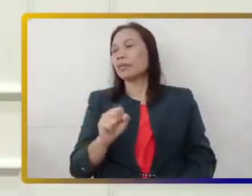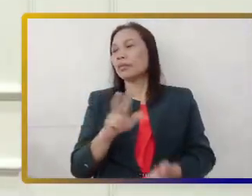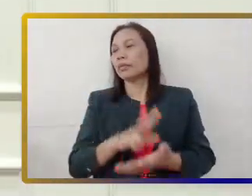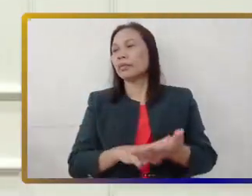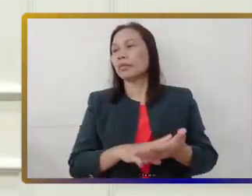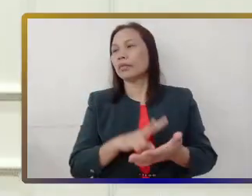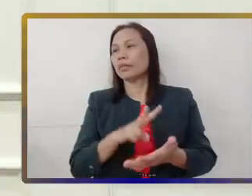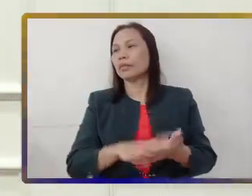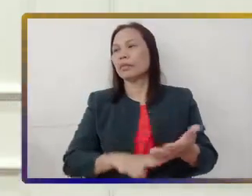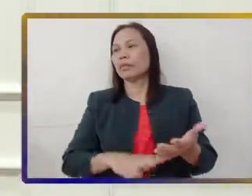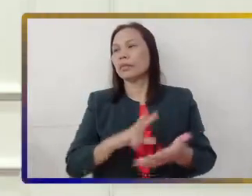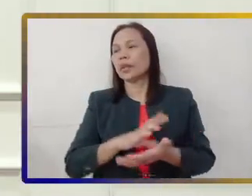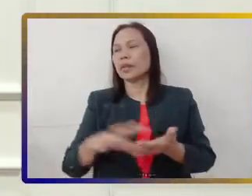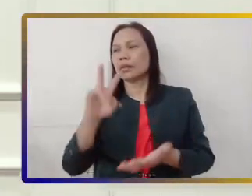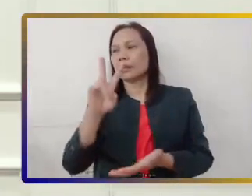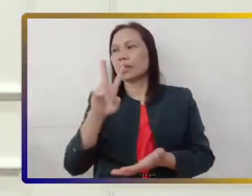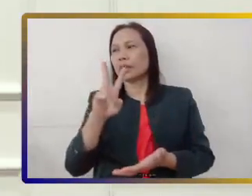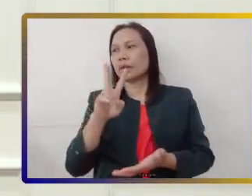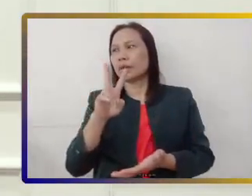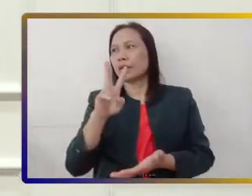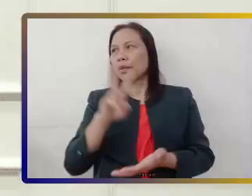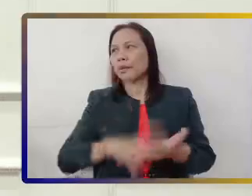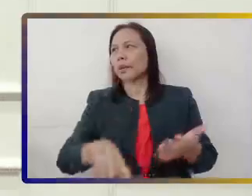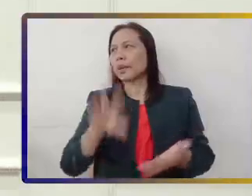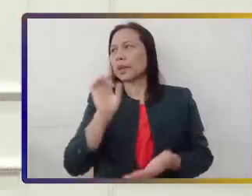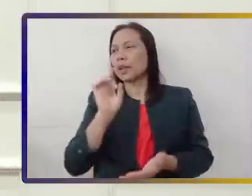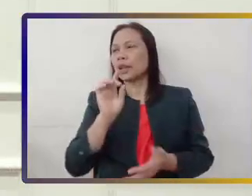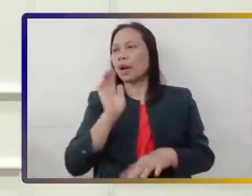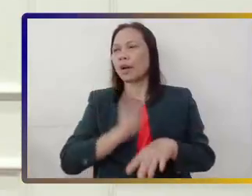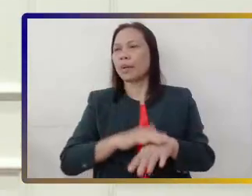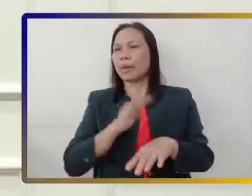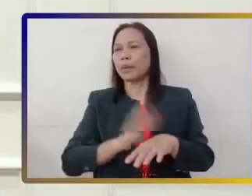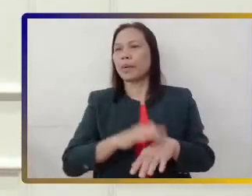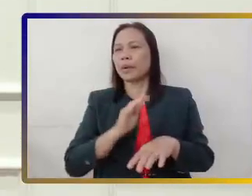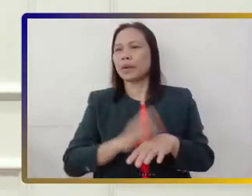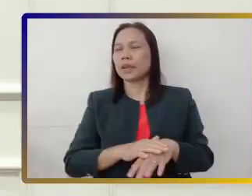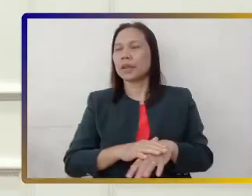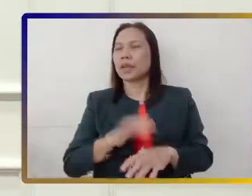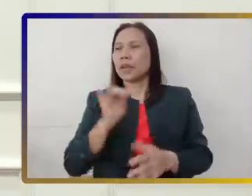that we are being warned how we can evidently